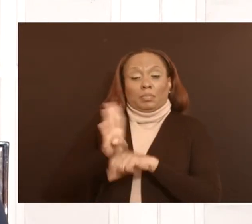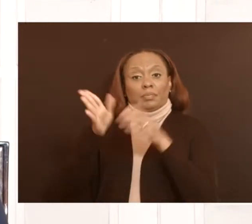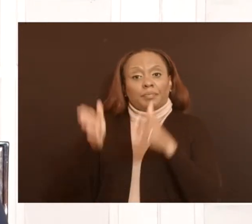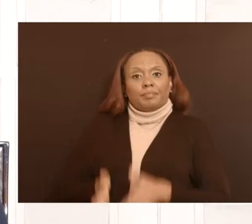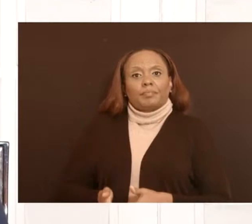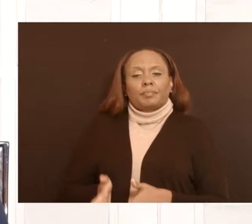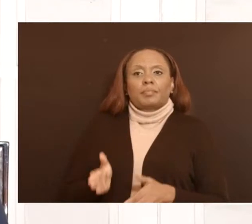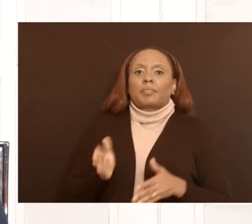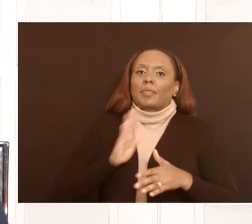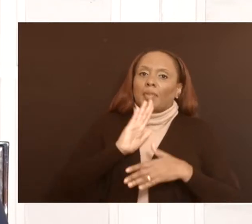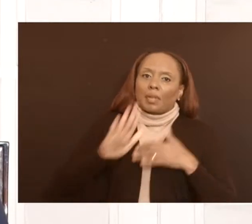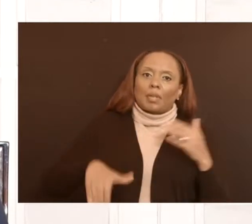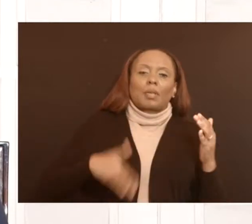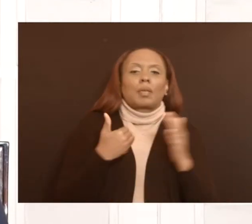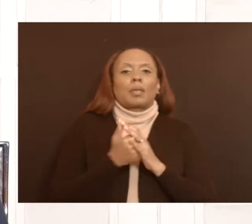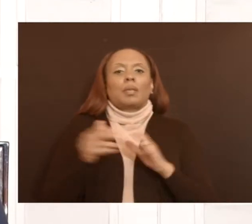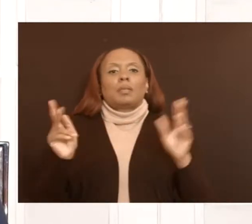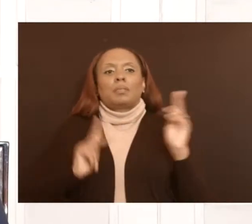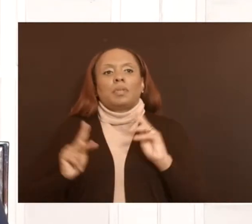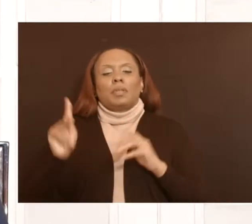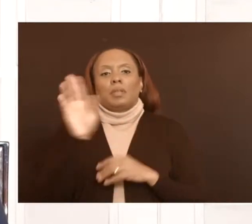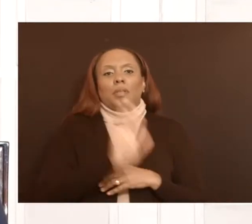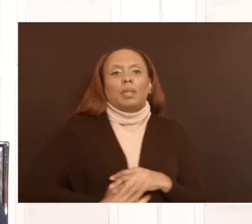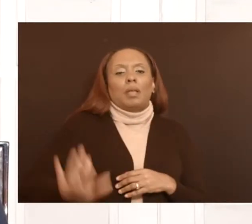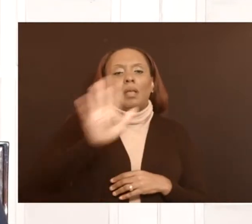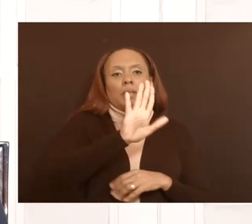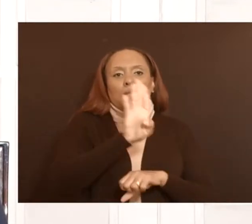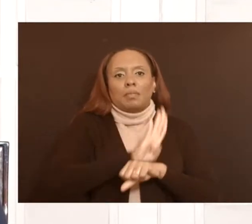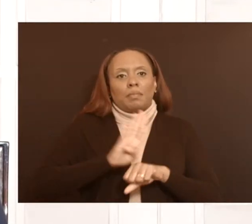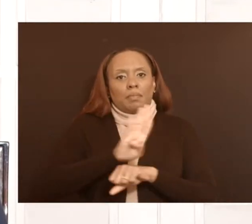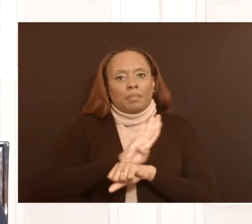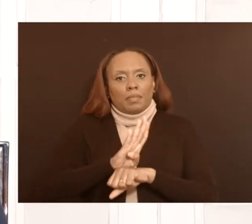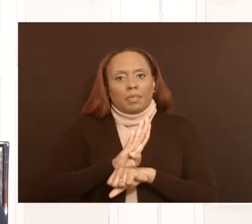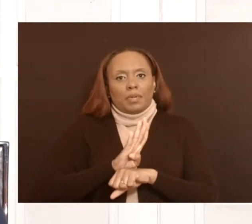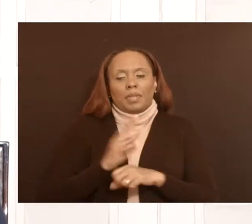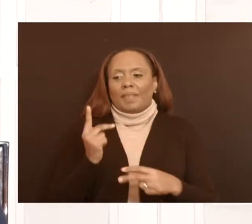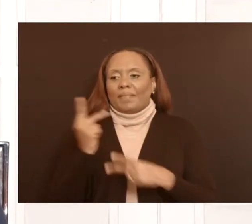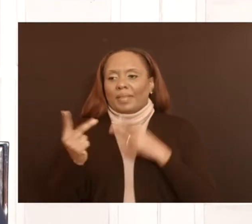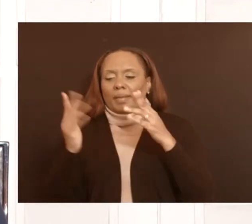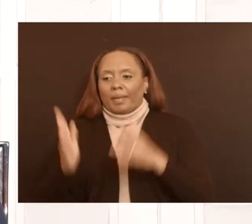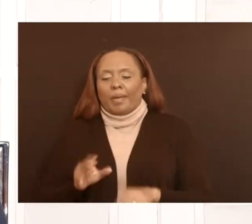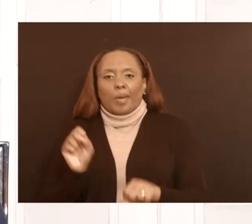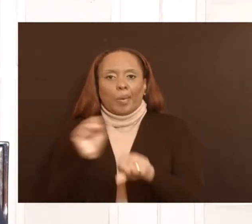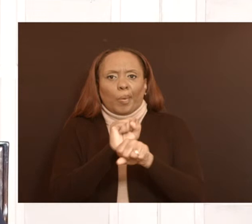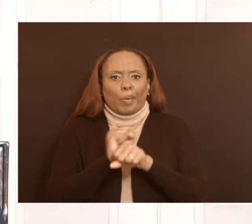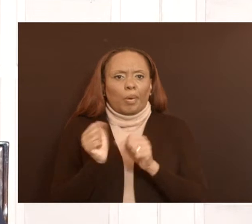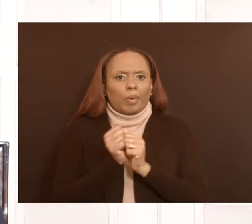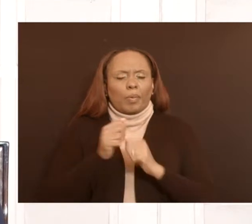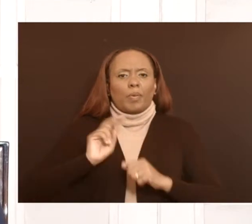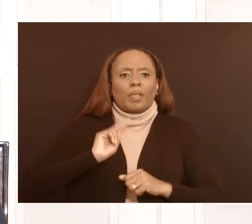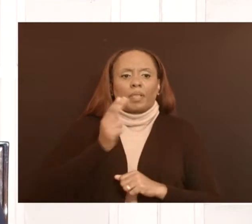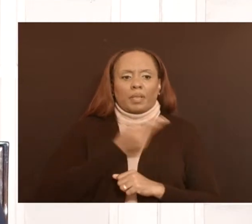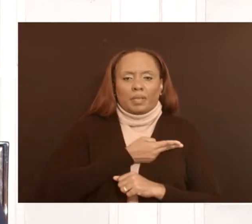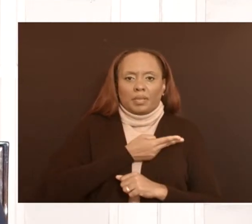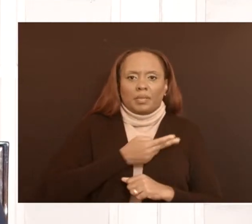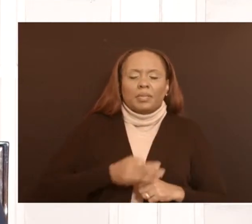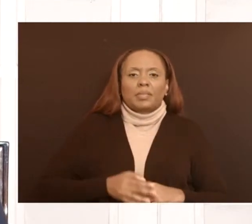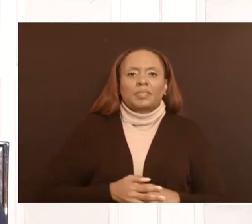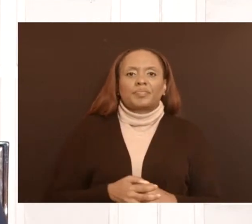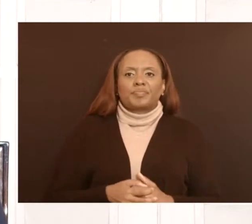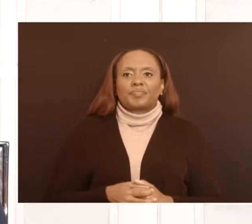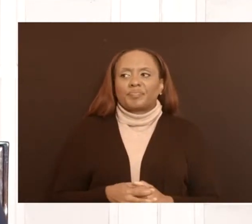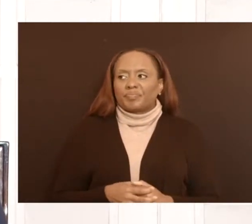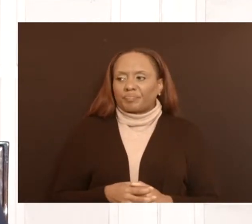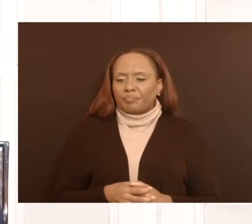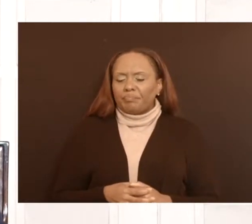all the residents across this country and visitors who are on island to work with us. And with regards to what? I think we